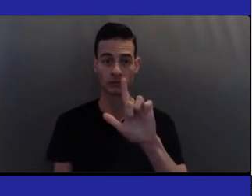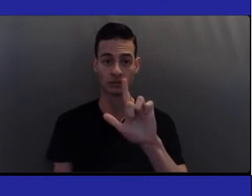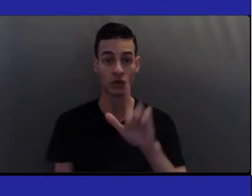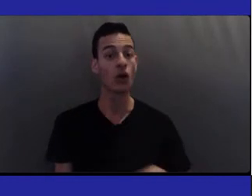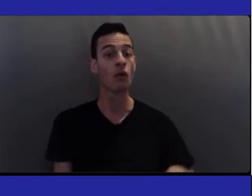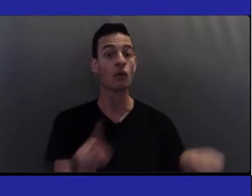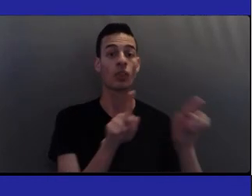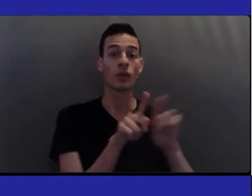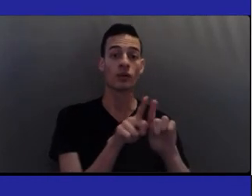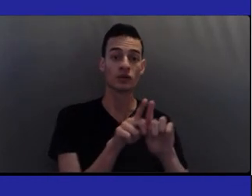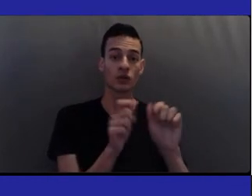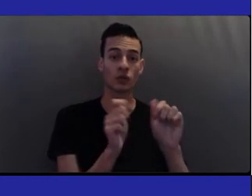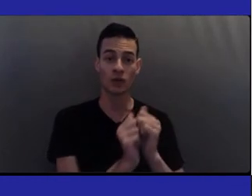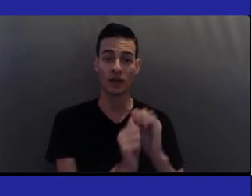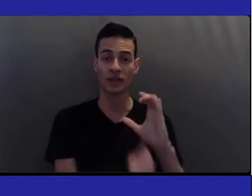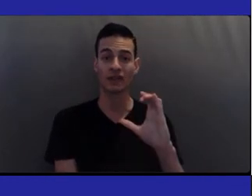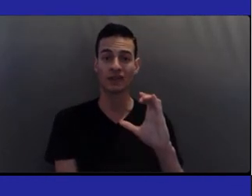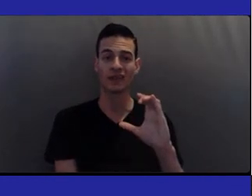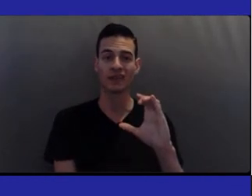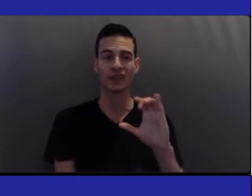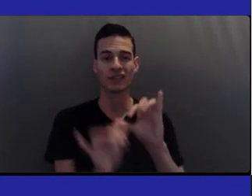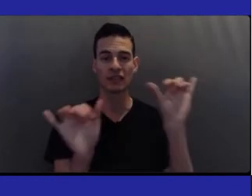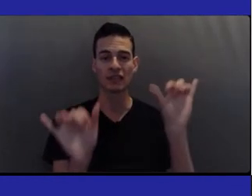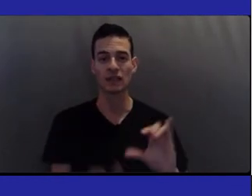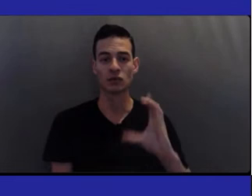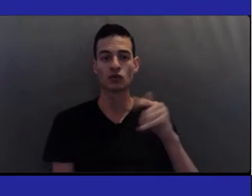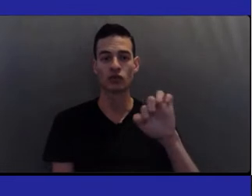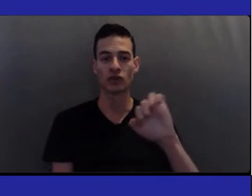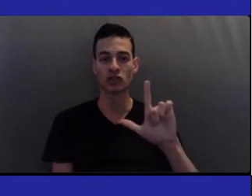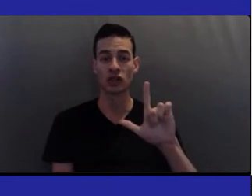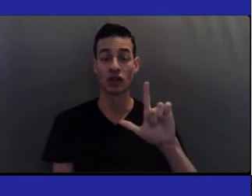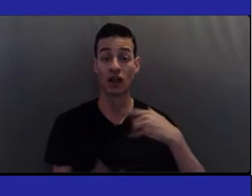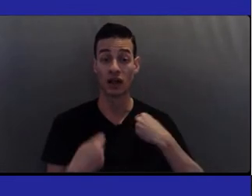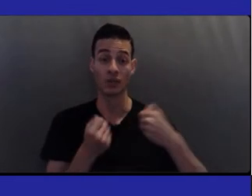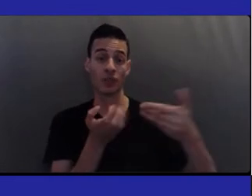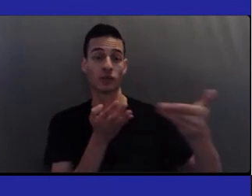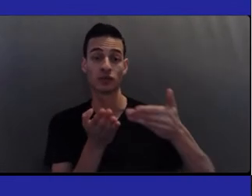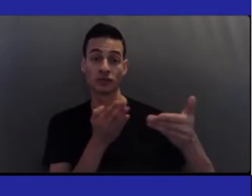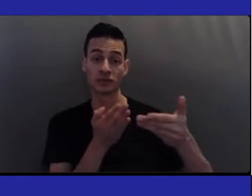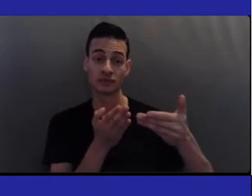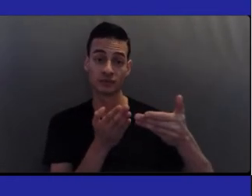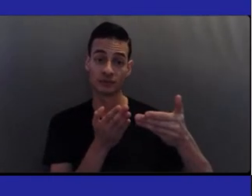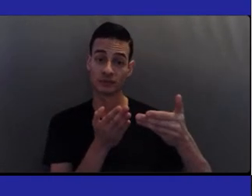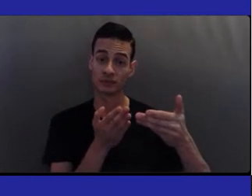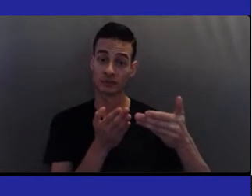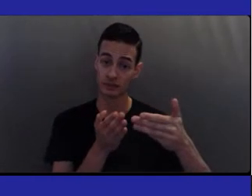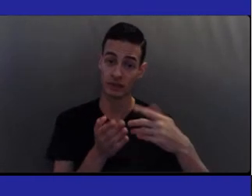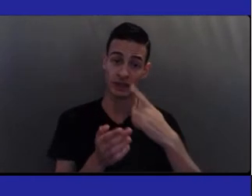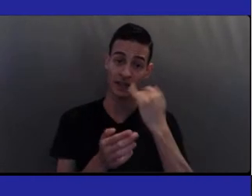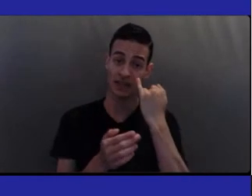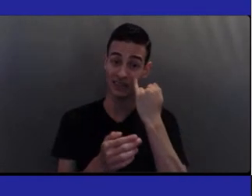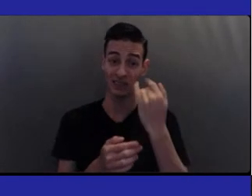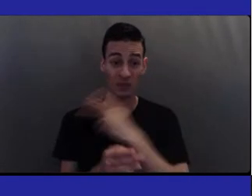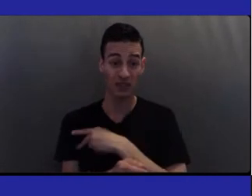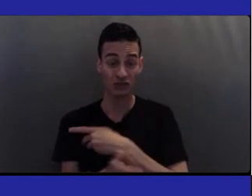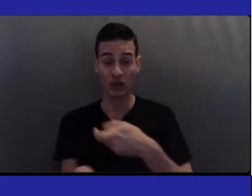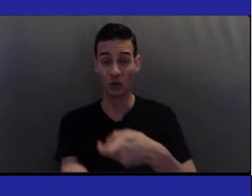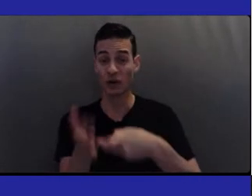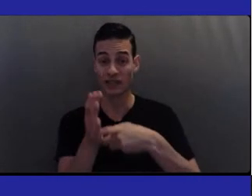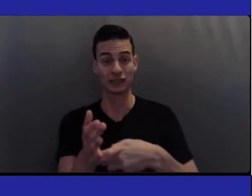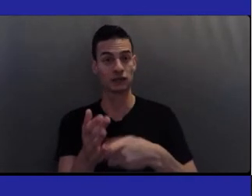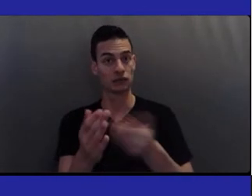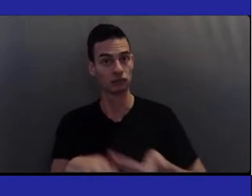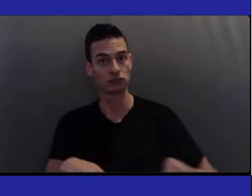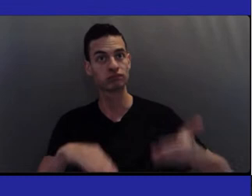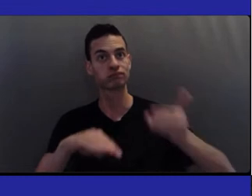system's correctional health services initiative to treat its patients who require higher levels of care in its